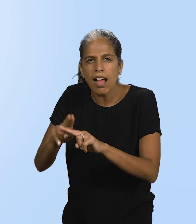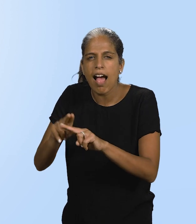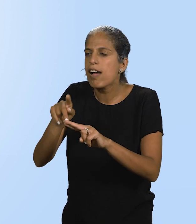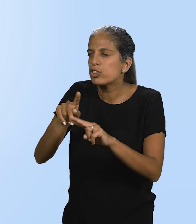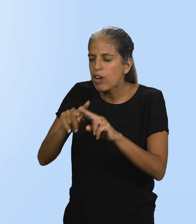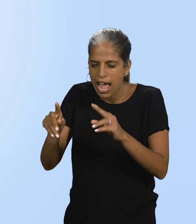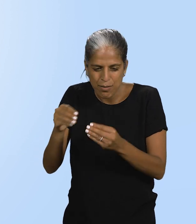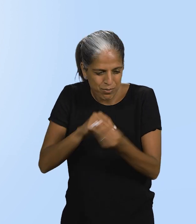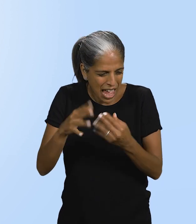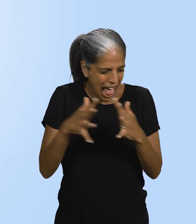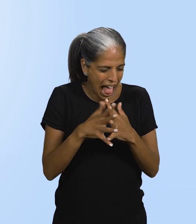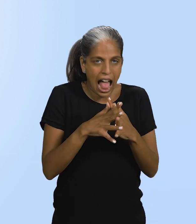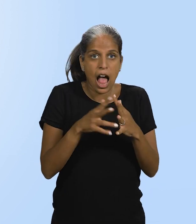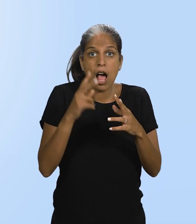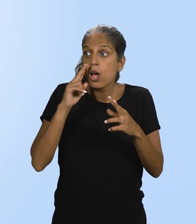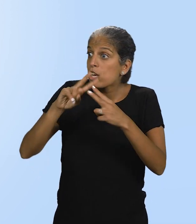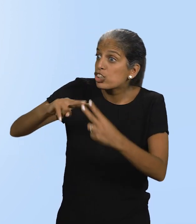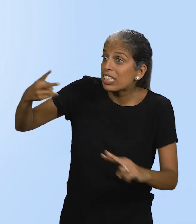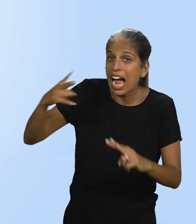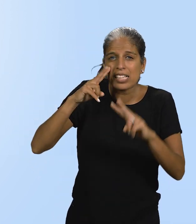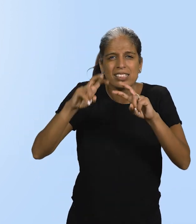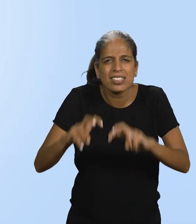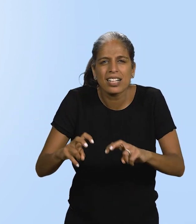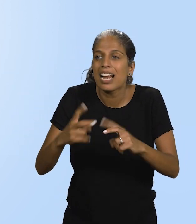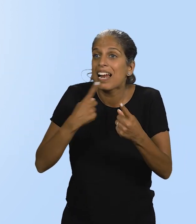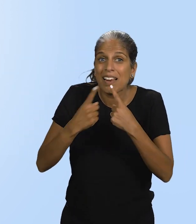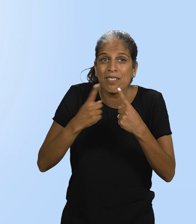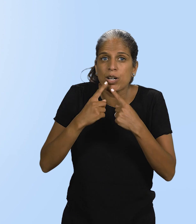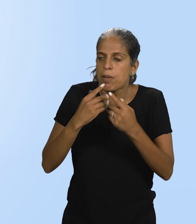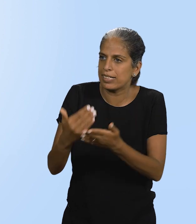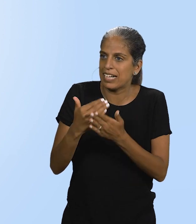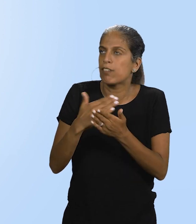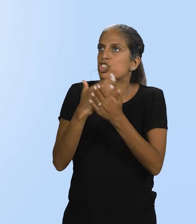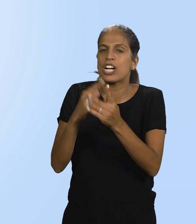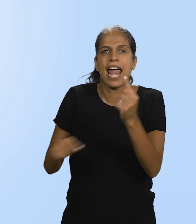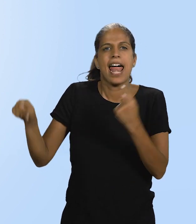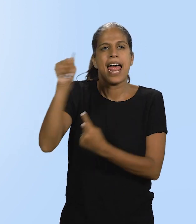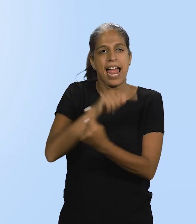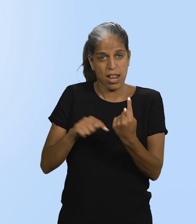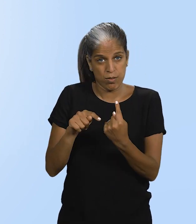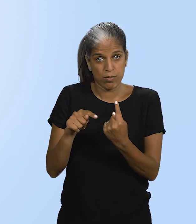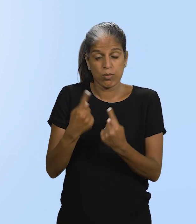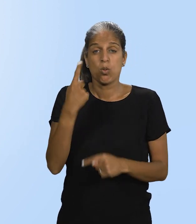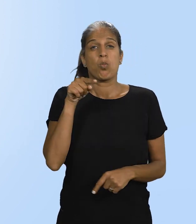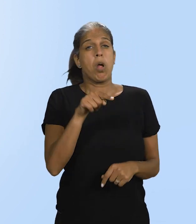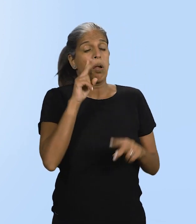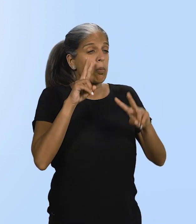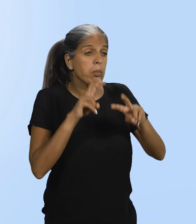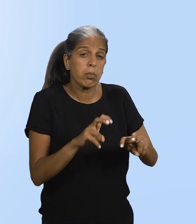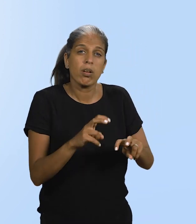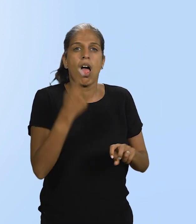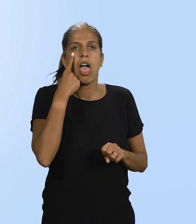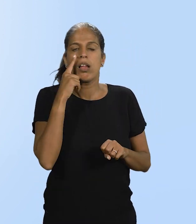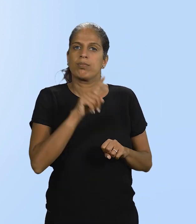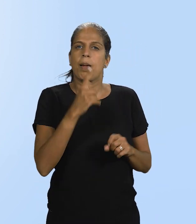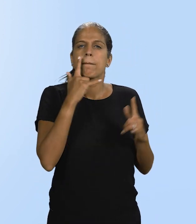to develop solutions to move the genetic data securely to where it's needed. One of the ways this is being looked at is